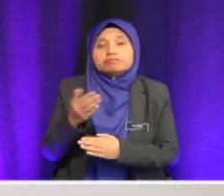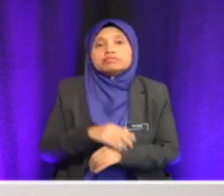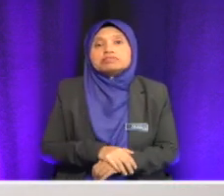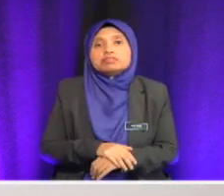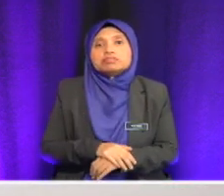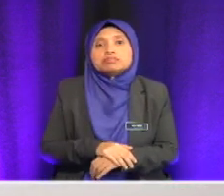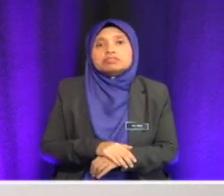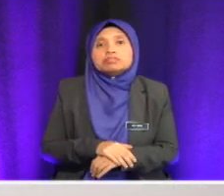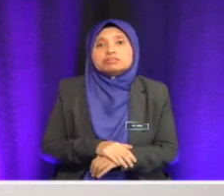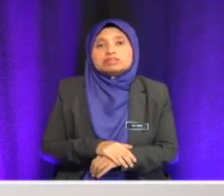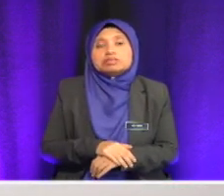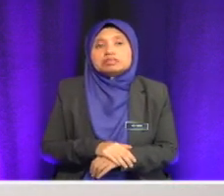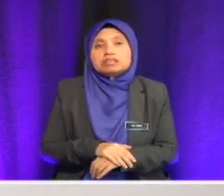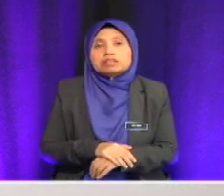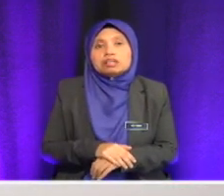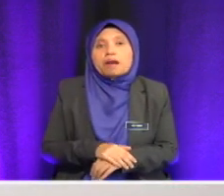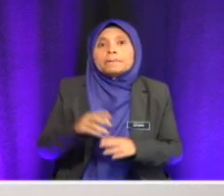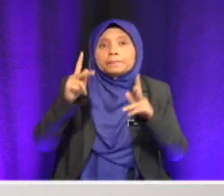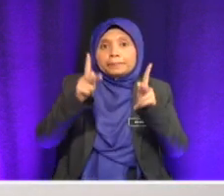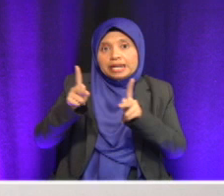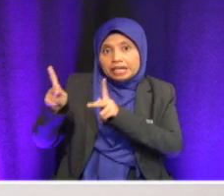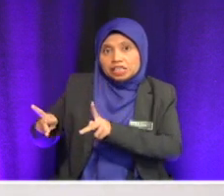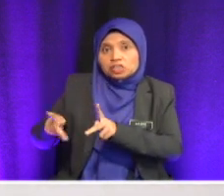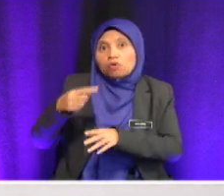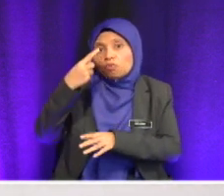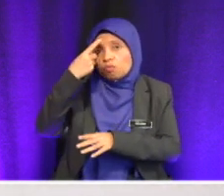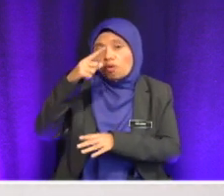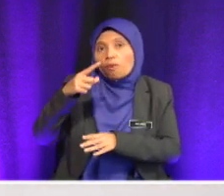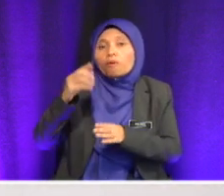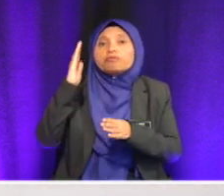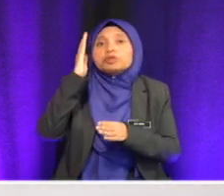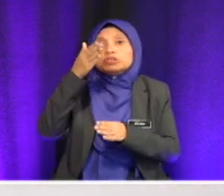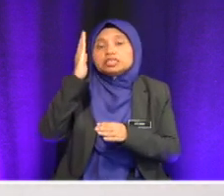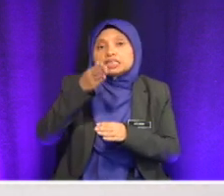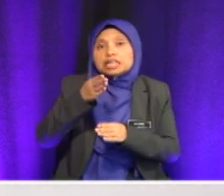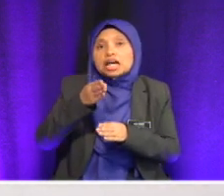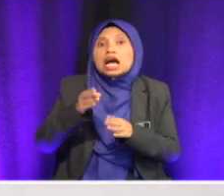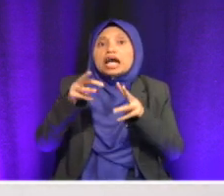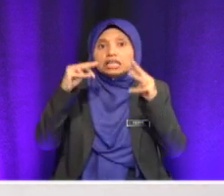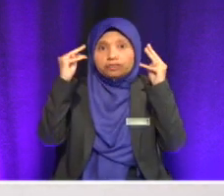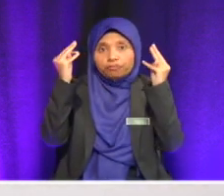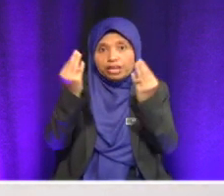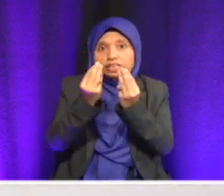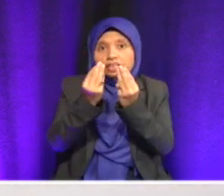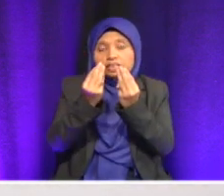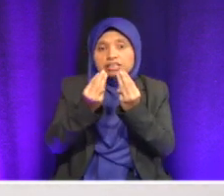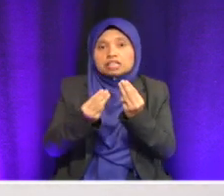Plan for future events. So plan for future events. So can you please identify the similar keywords from the text? Which text is it?